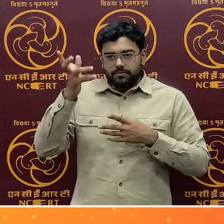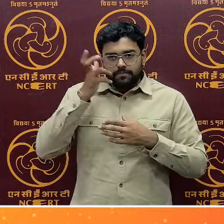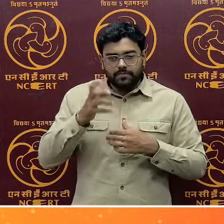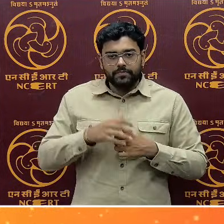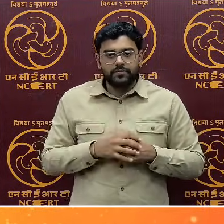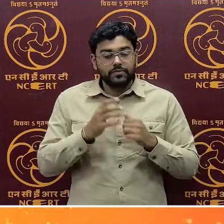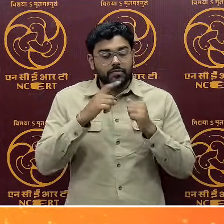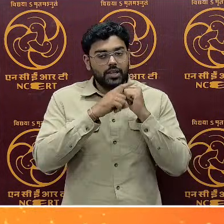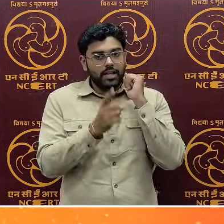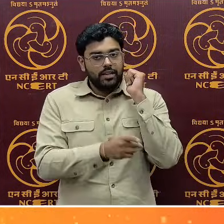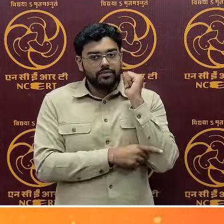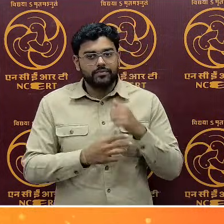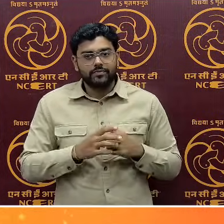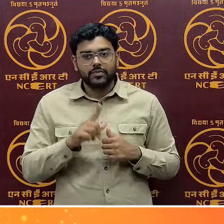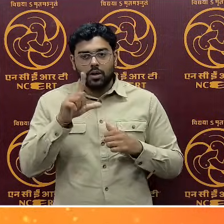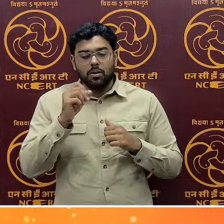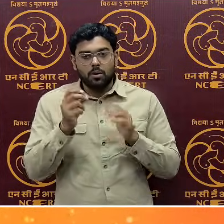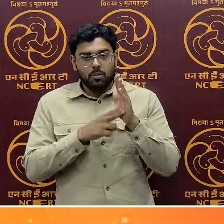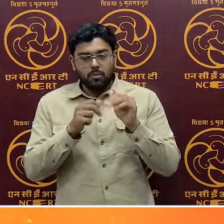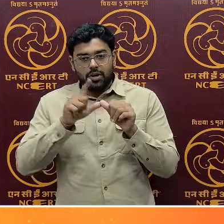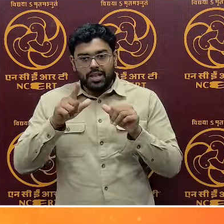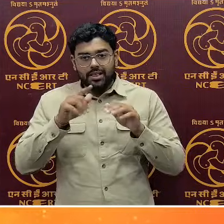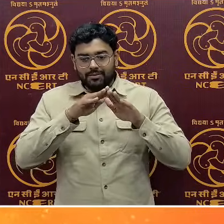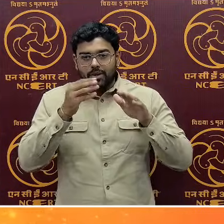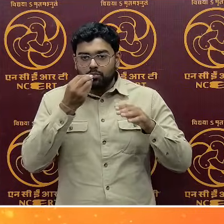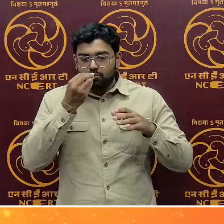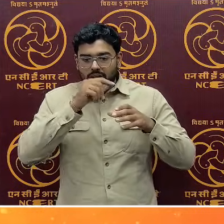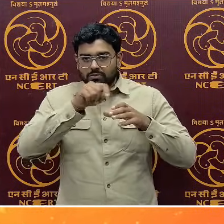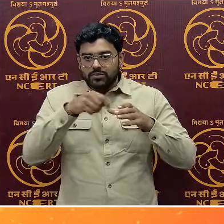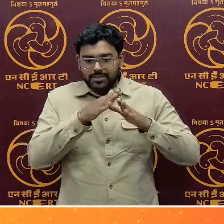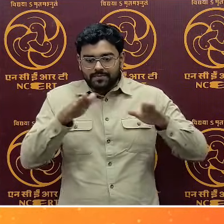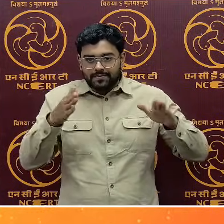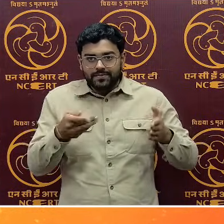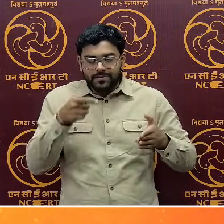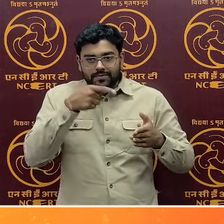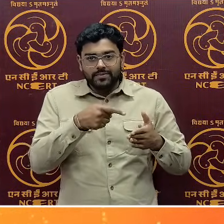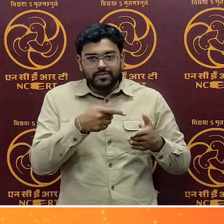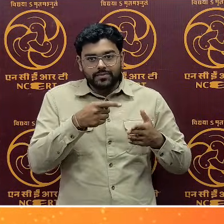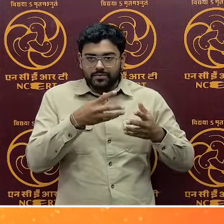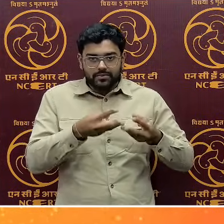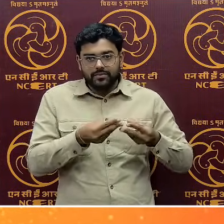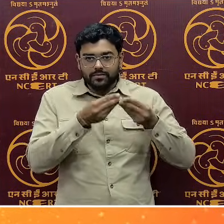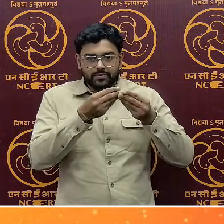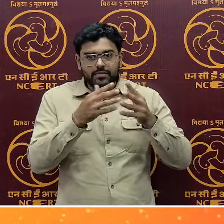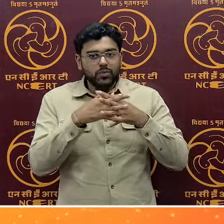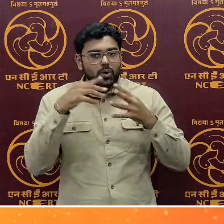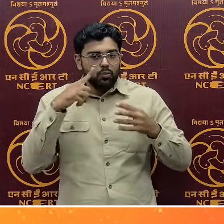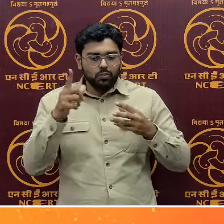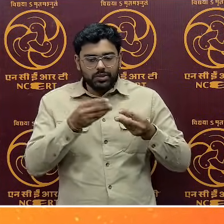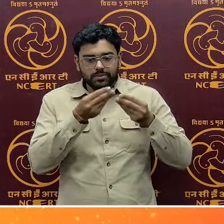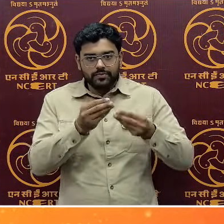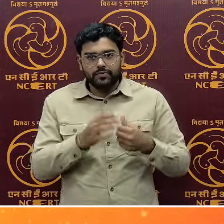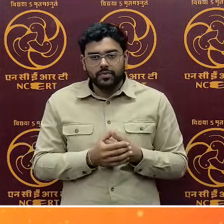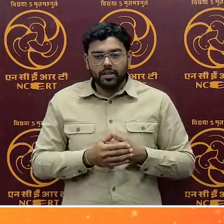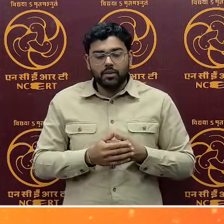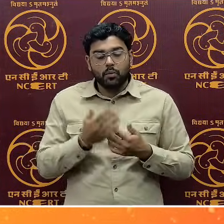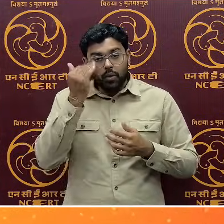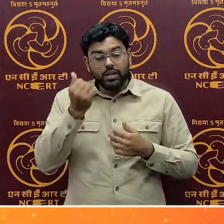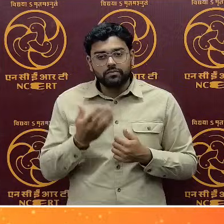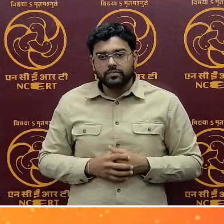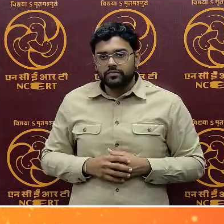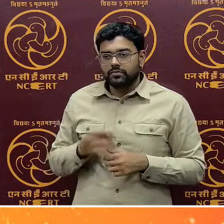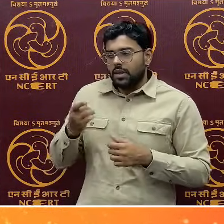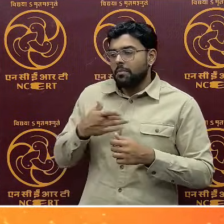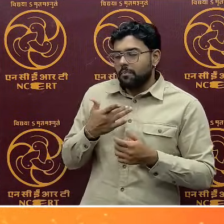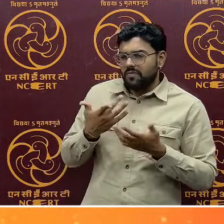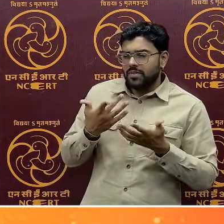one, Nolan put the will on the kitchen table because He knew he won't survive. yes, because he was dying, he must have realized this,